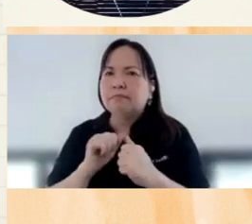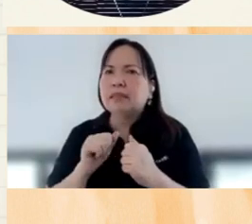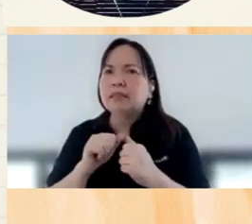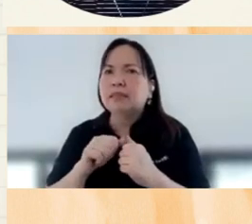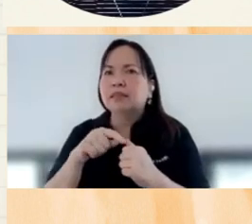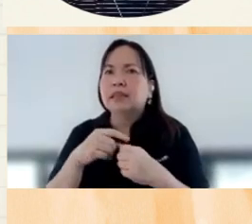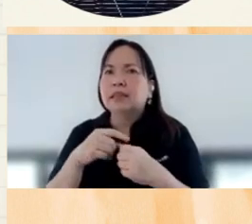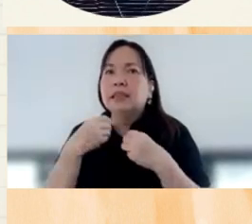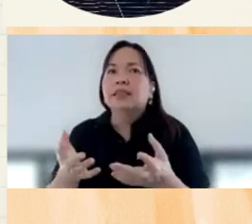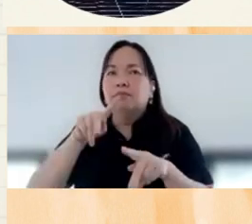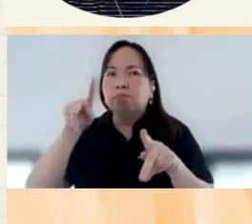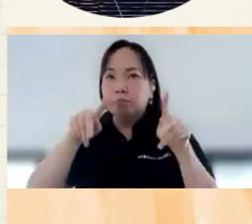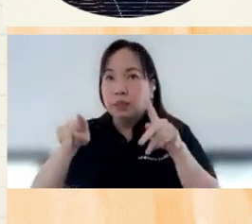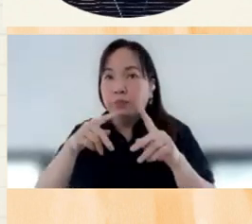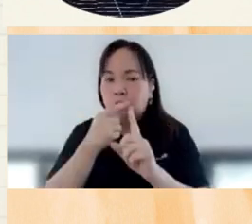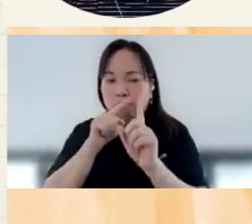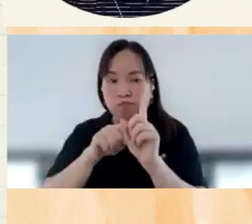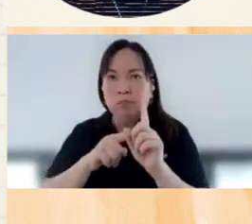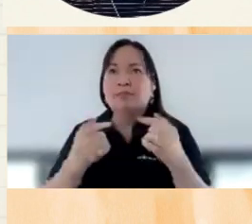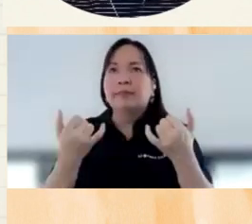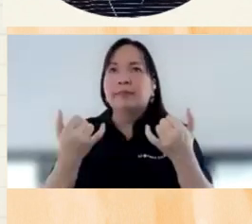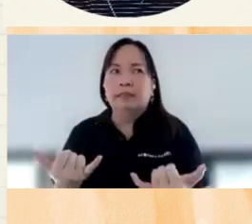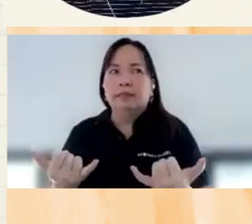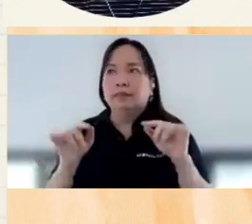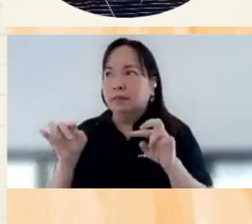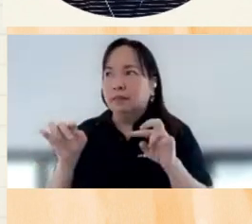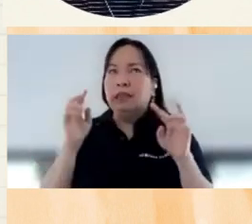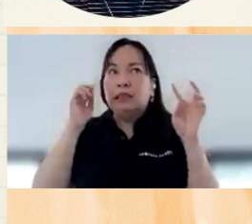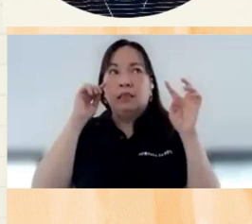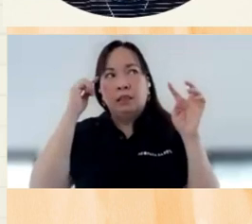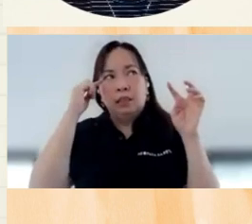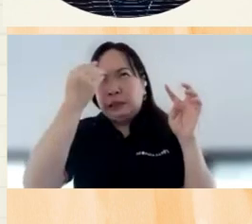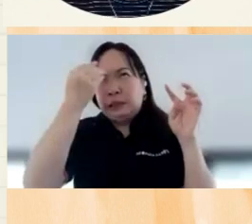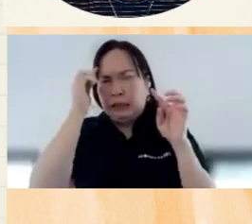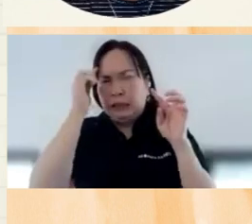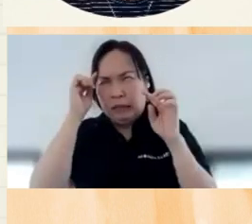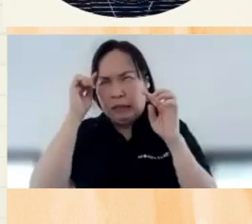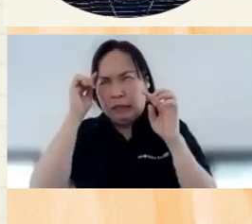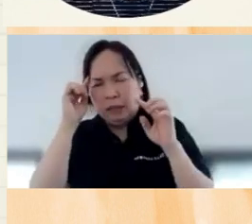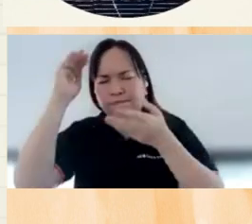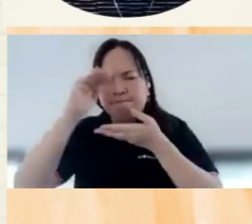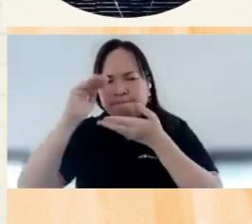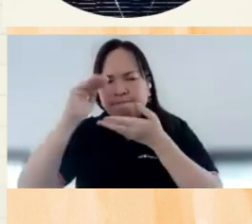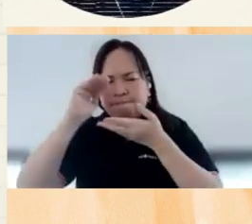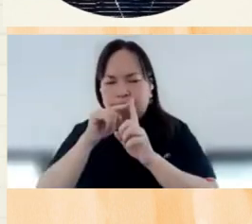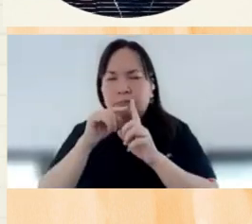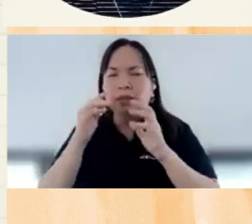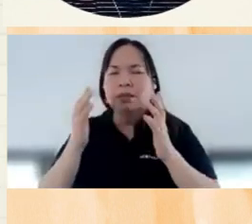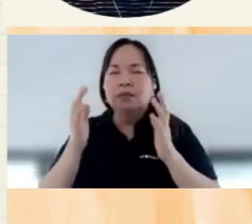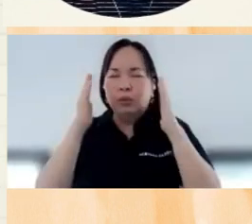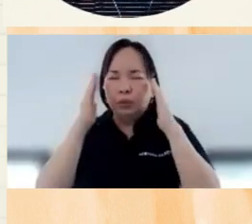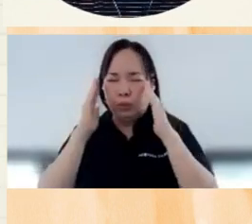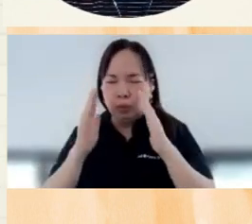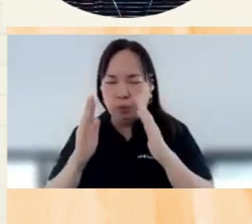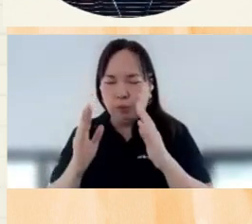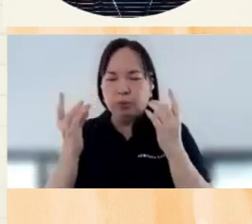or anxiety. So it involves using the five senses, no? As you can see